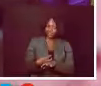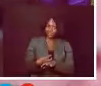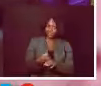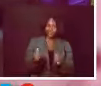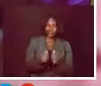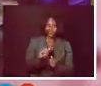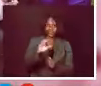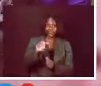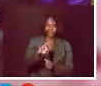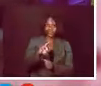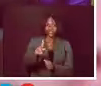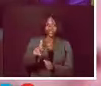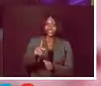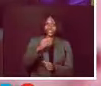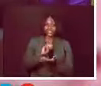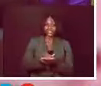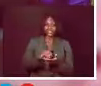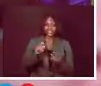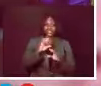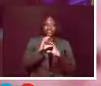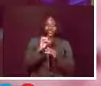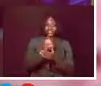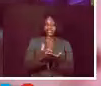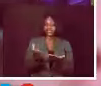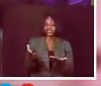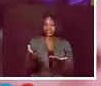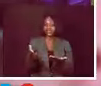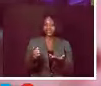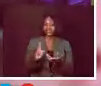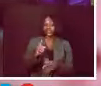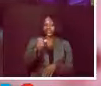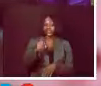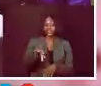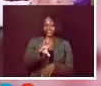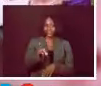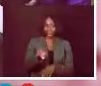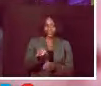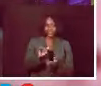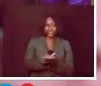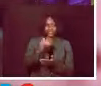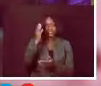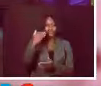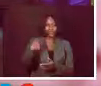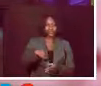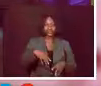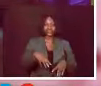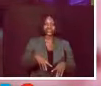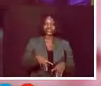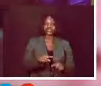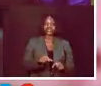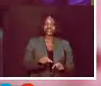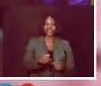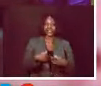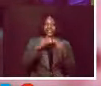clerk indicating that he needed to send some communication to South Africa. That's really why we were trying to get